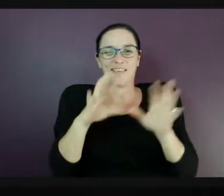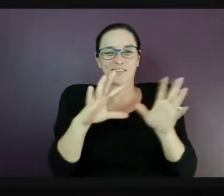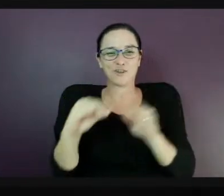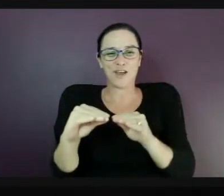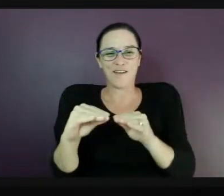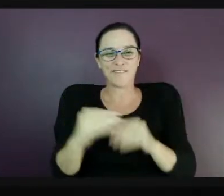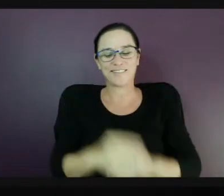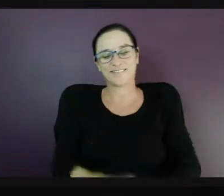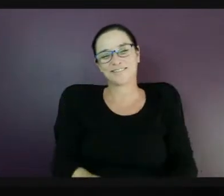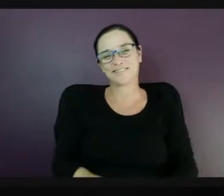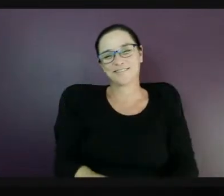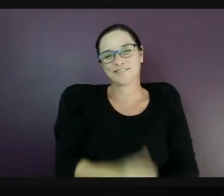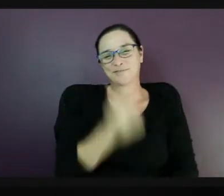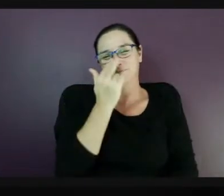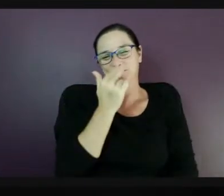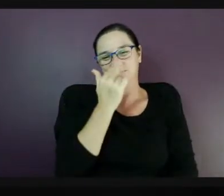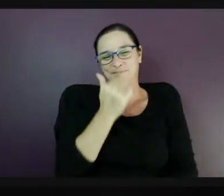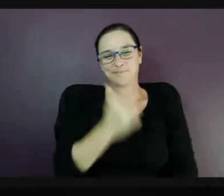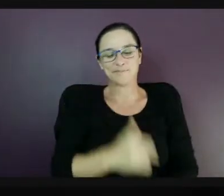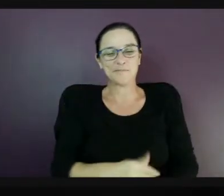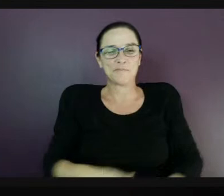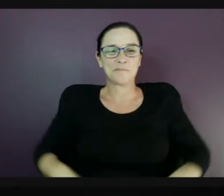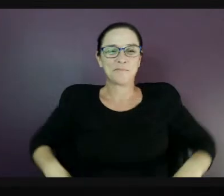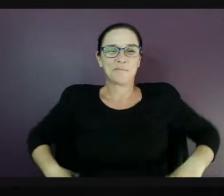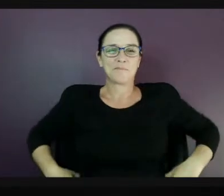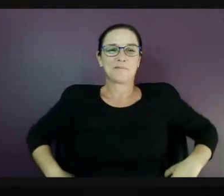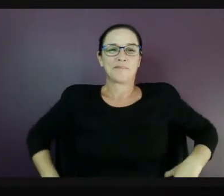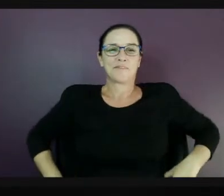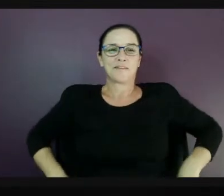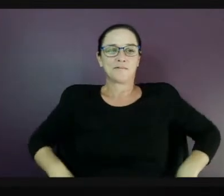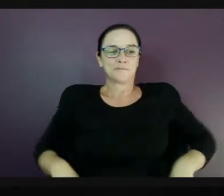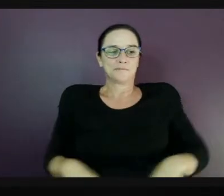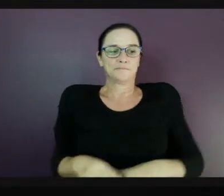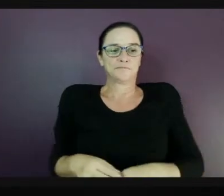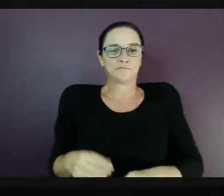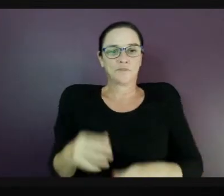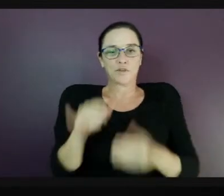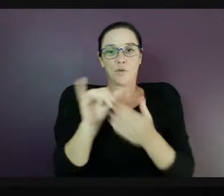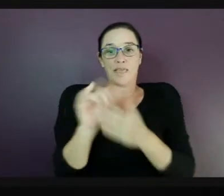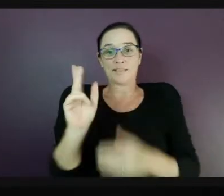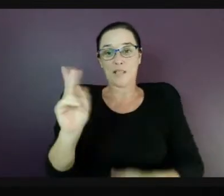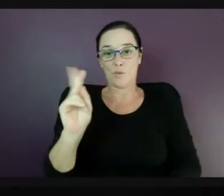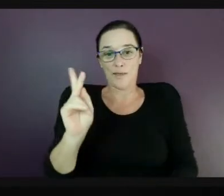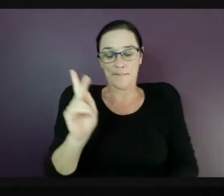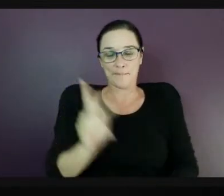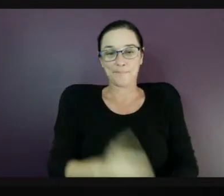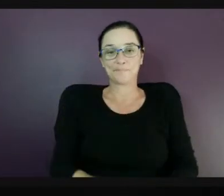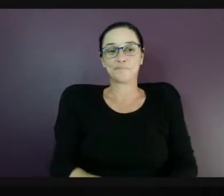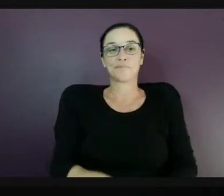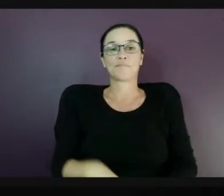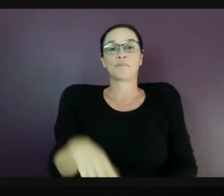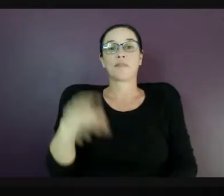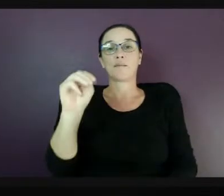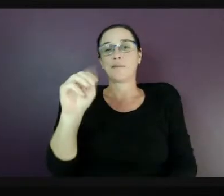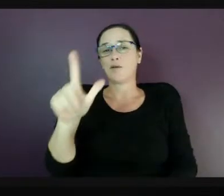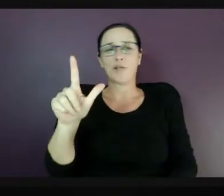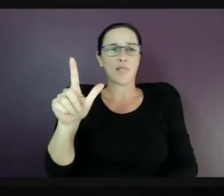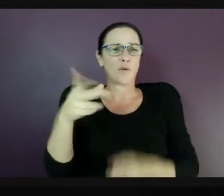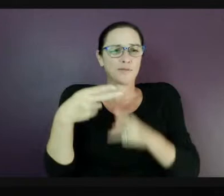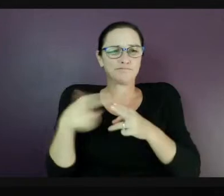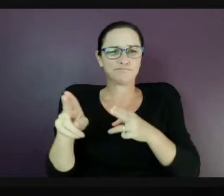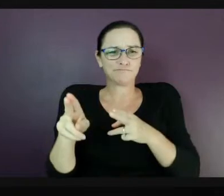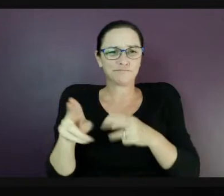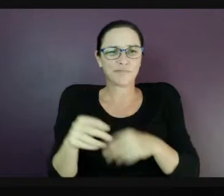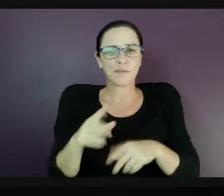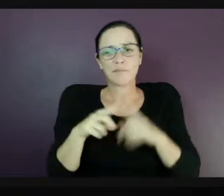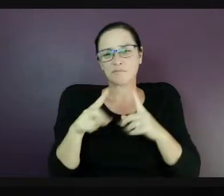curiosity going on there. Okay, so that's Kilauea. Mauna Loa won't take us very long, but let's talk about